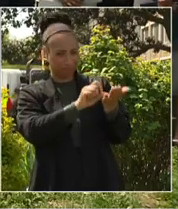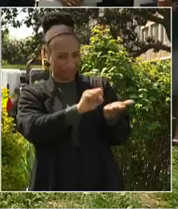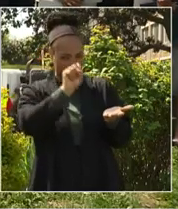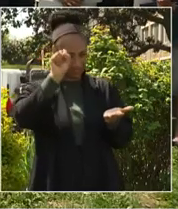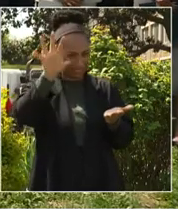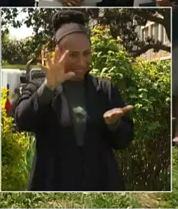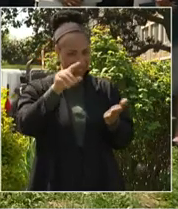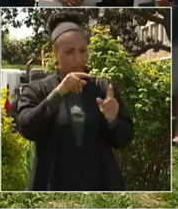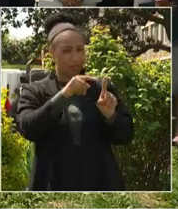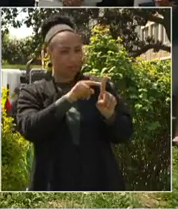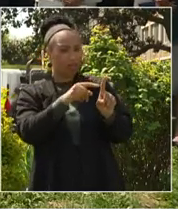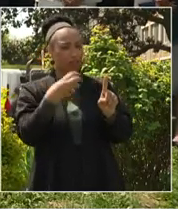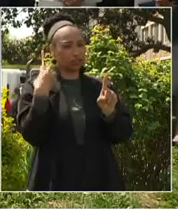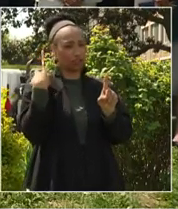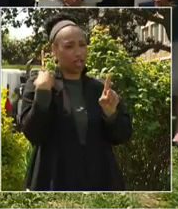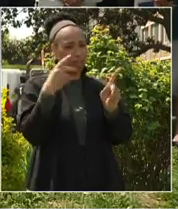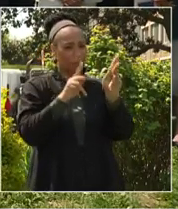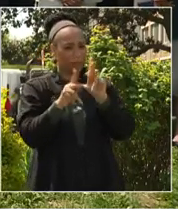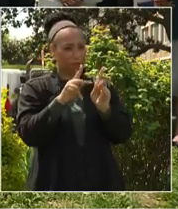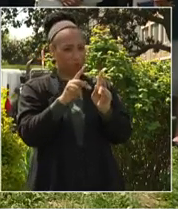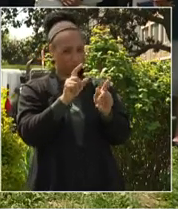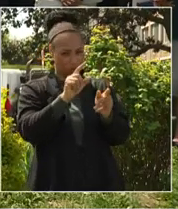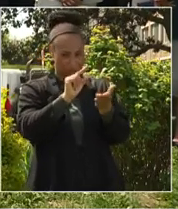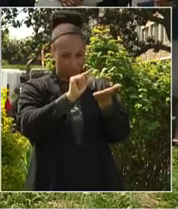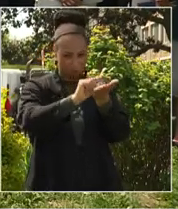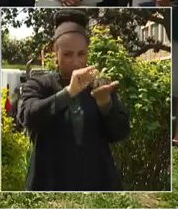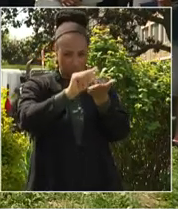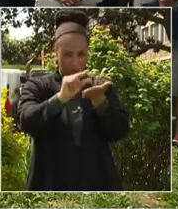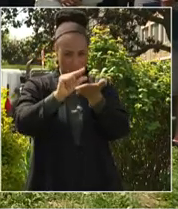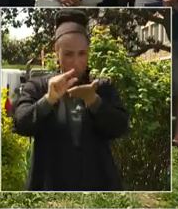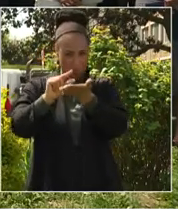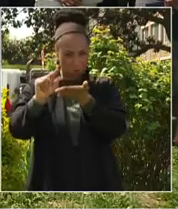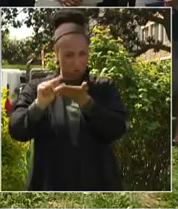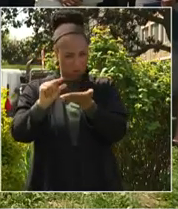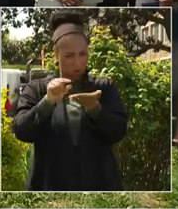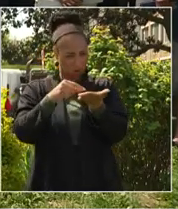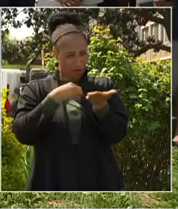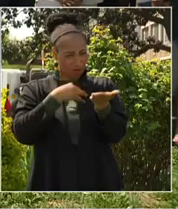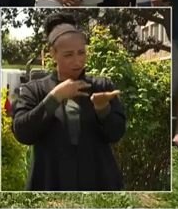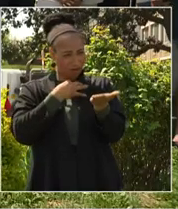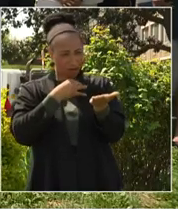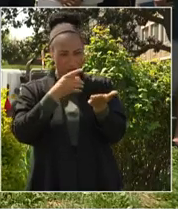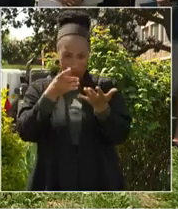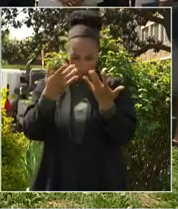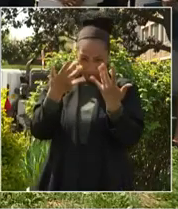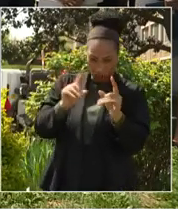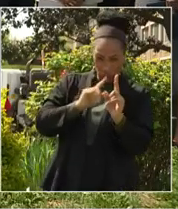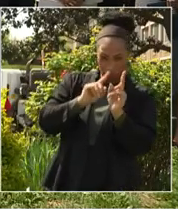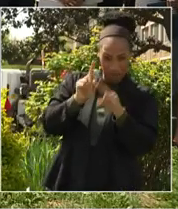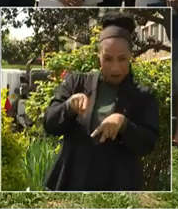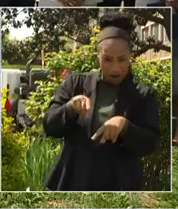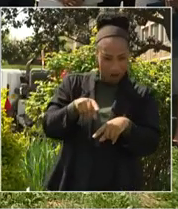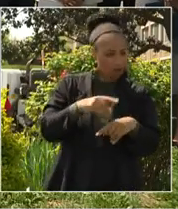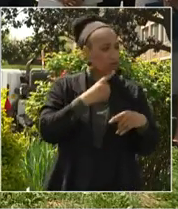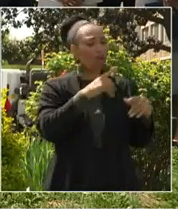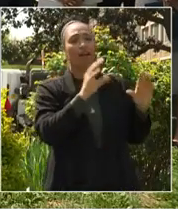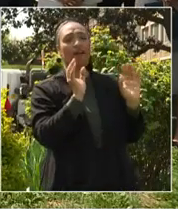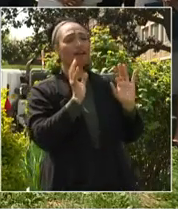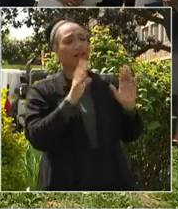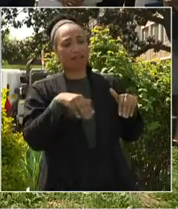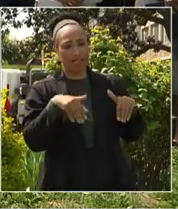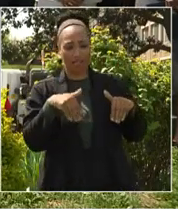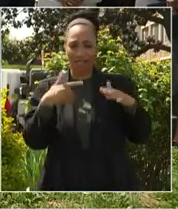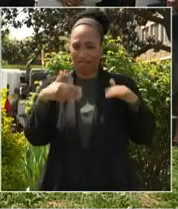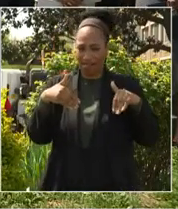and Congress today, and I first just wanted to ask if you'd heard anything back yet. No. And the letter